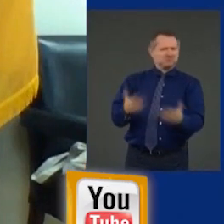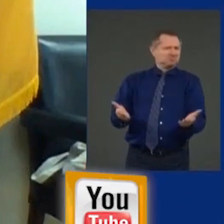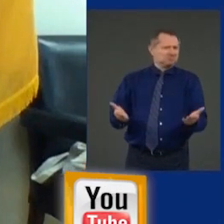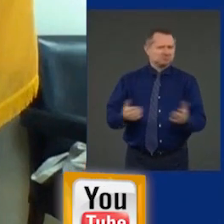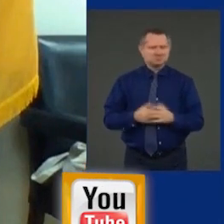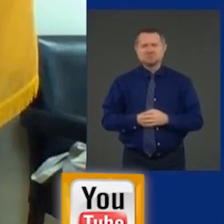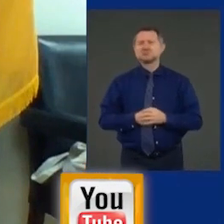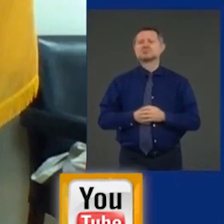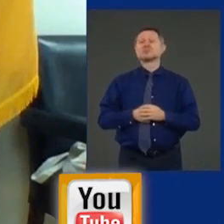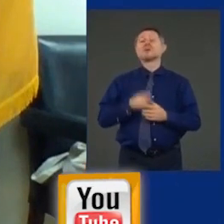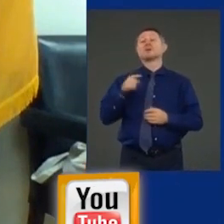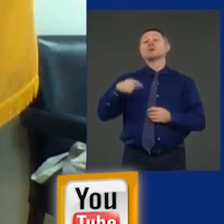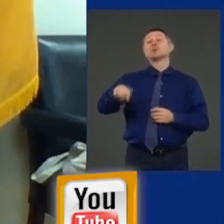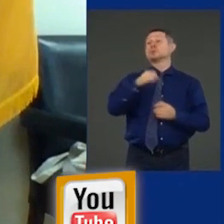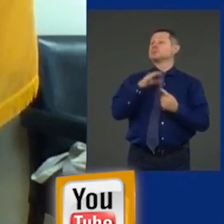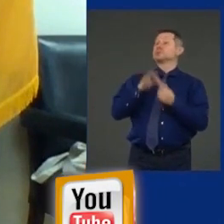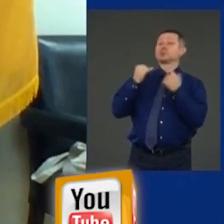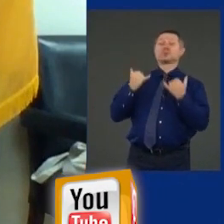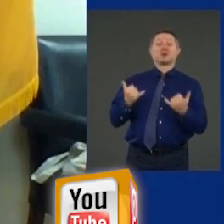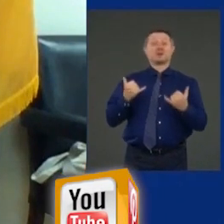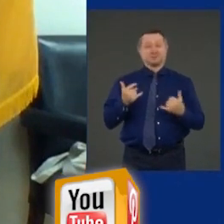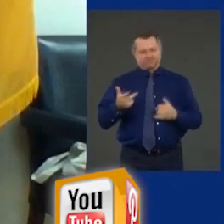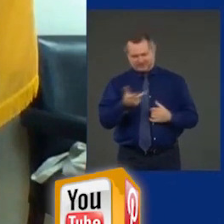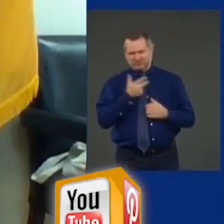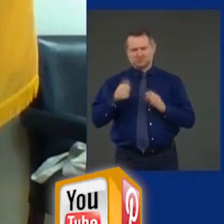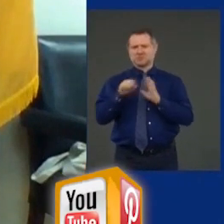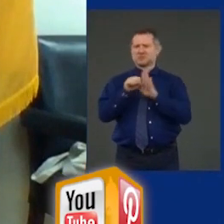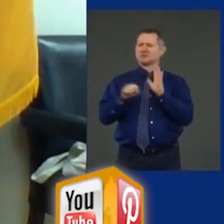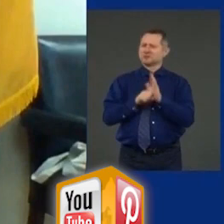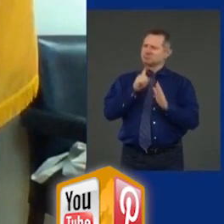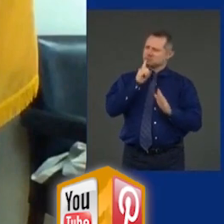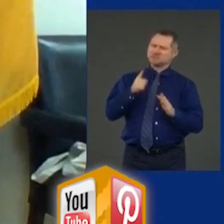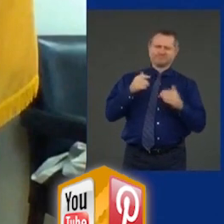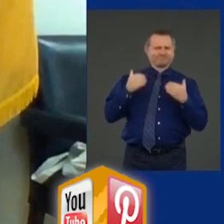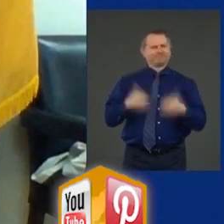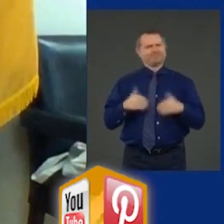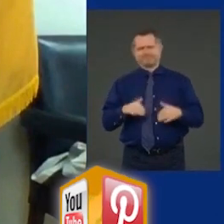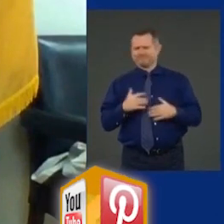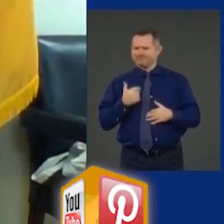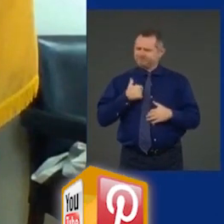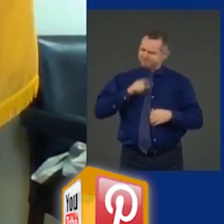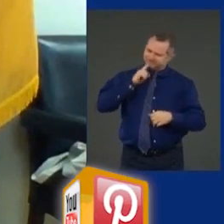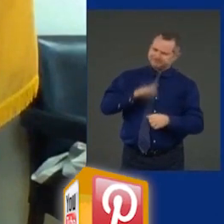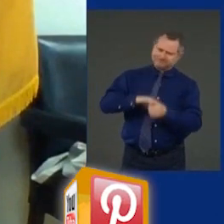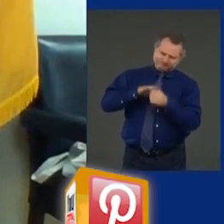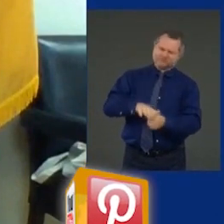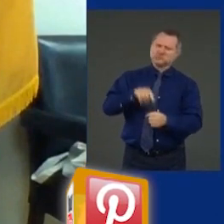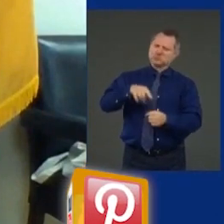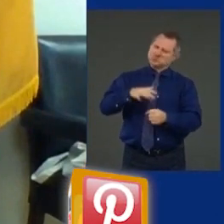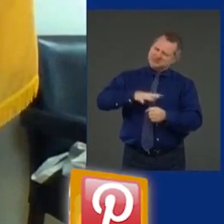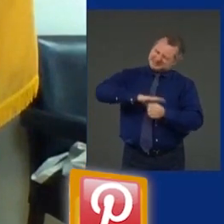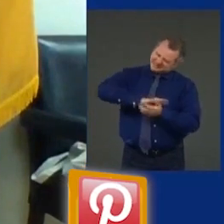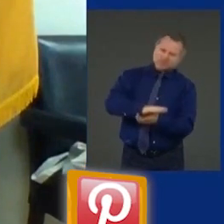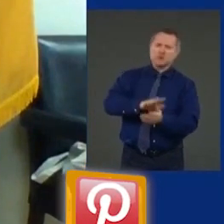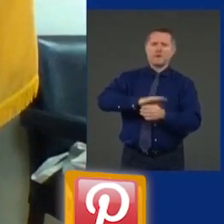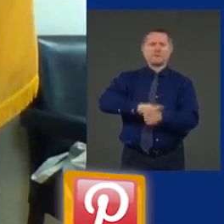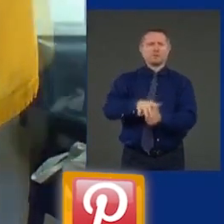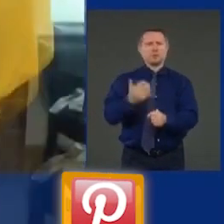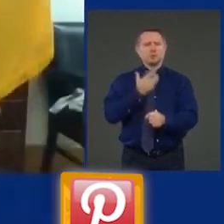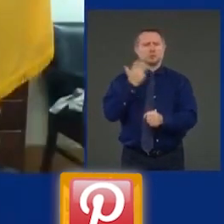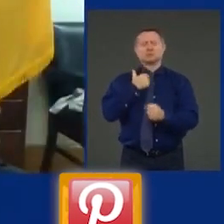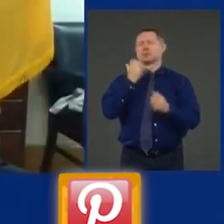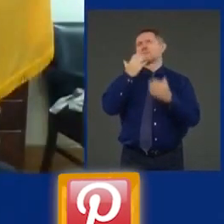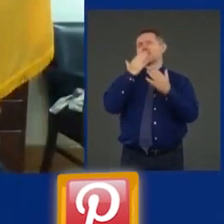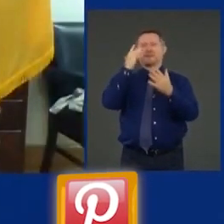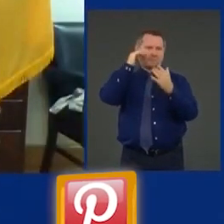particularly as we have the three states have really broken the back of this virus. Thank you again for everything and for having me today.